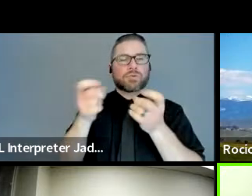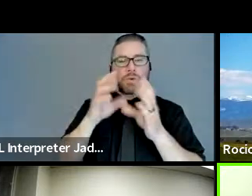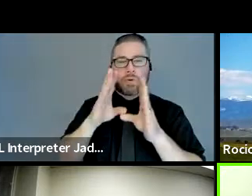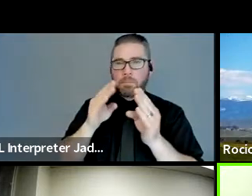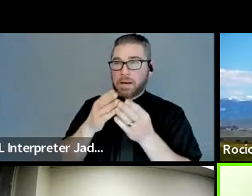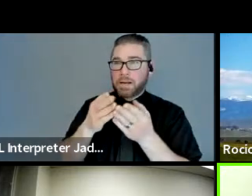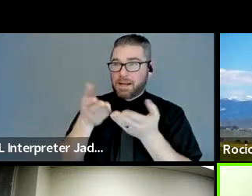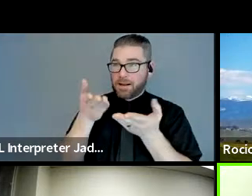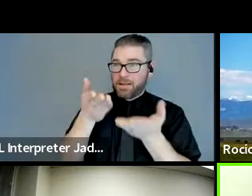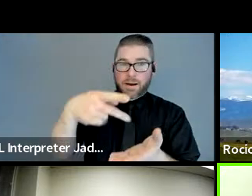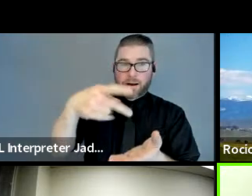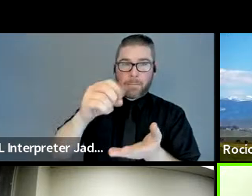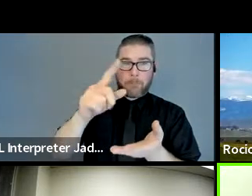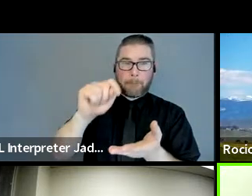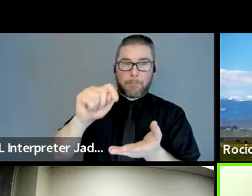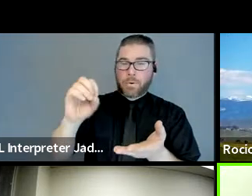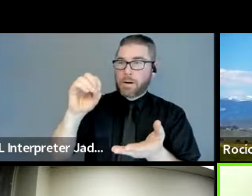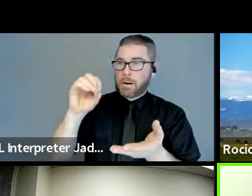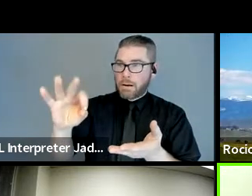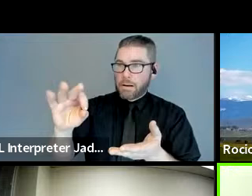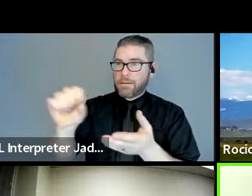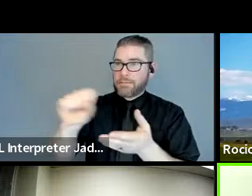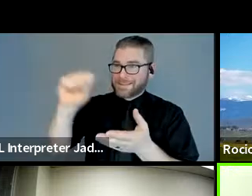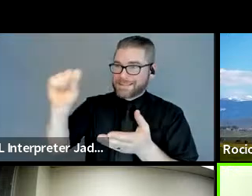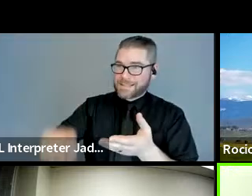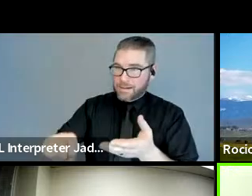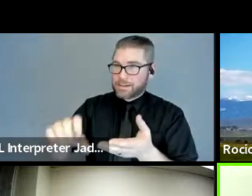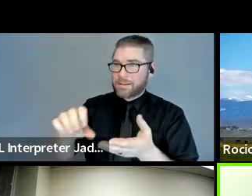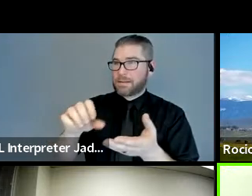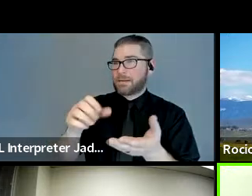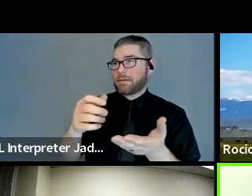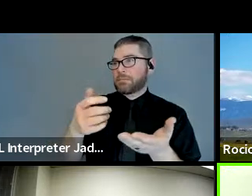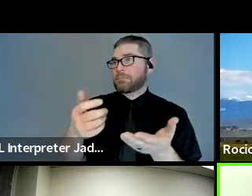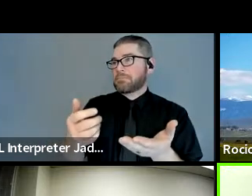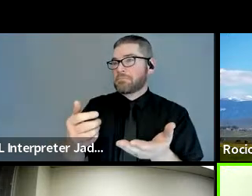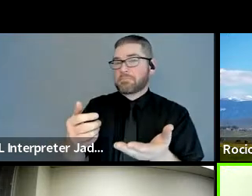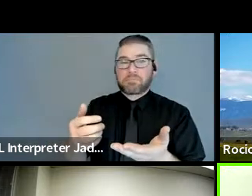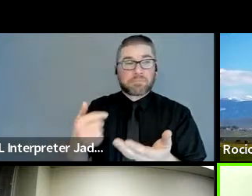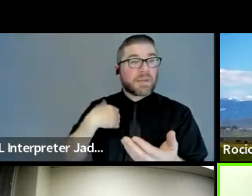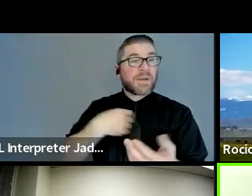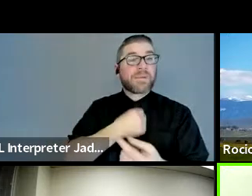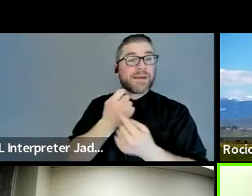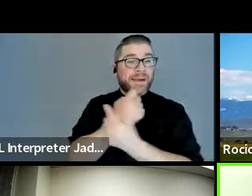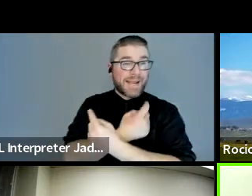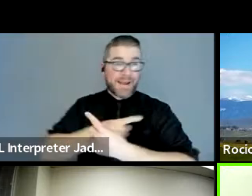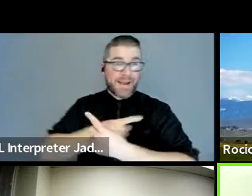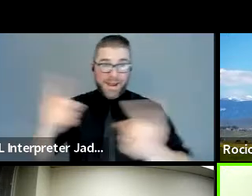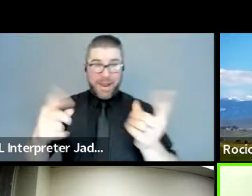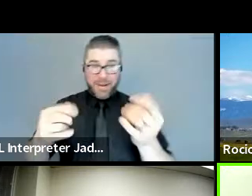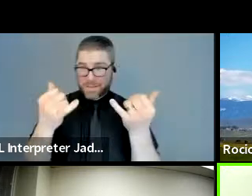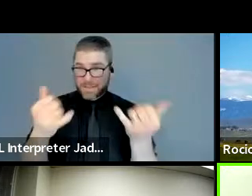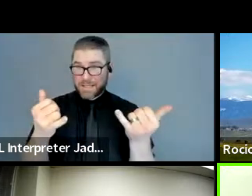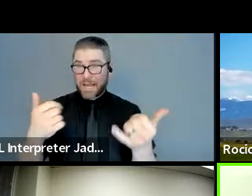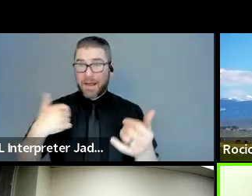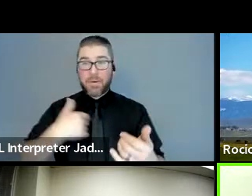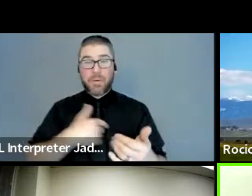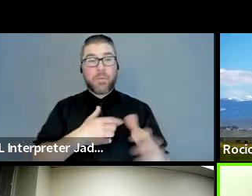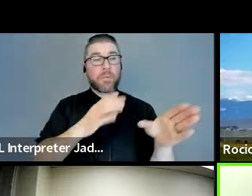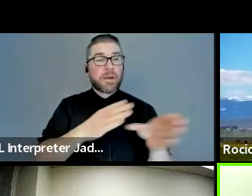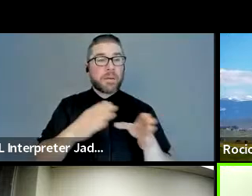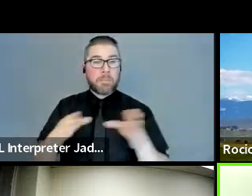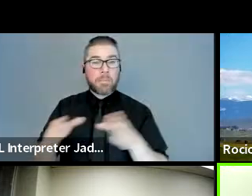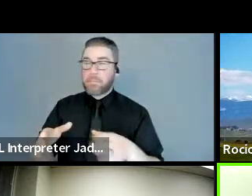to announce to folks while we have Jeff here with us for this update that we do plan to hold our next in-person meeting at the